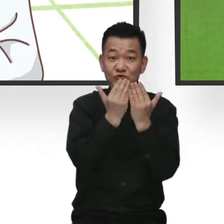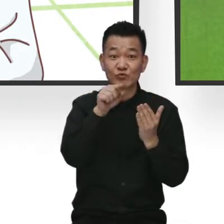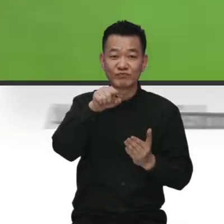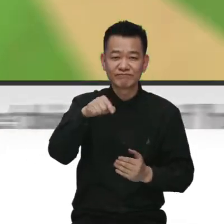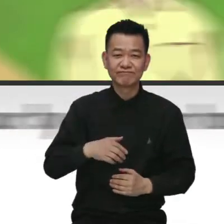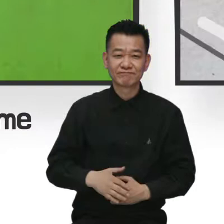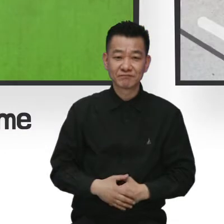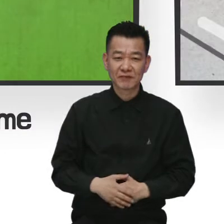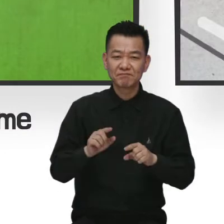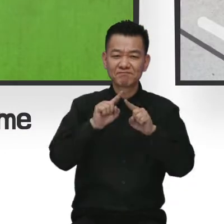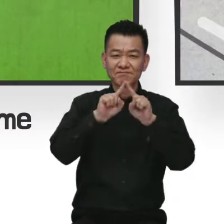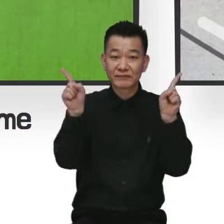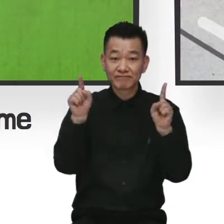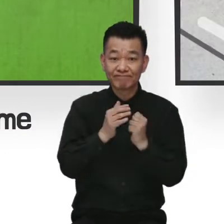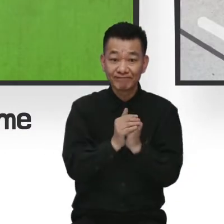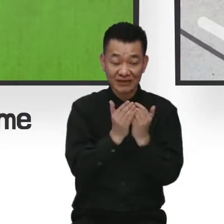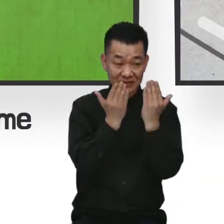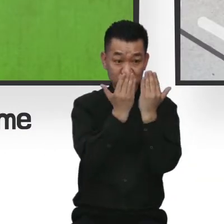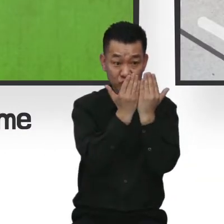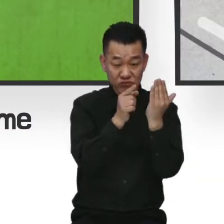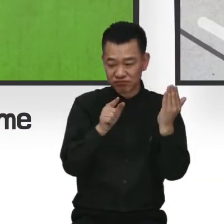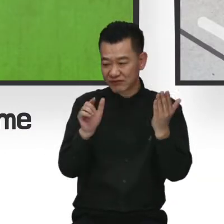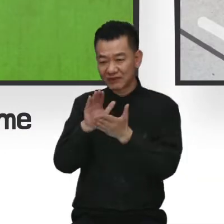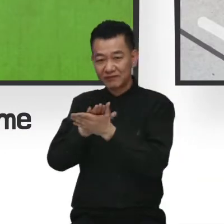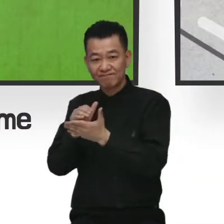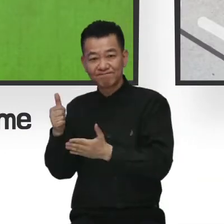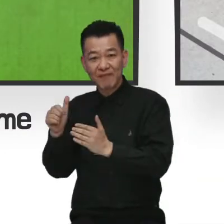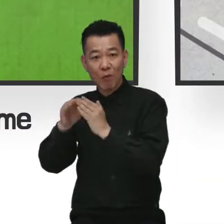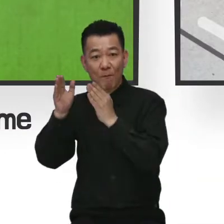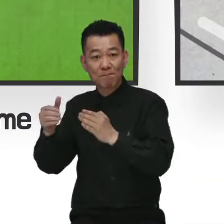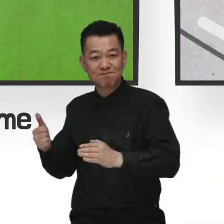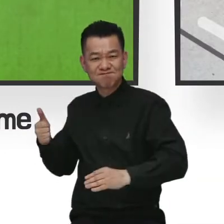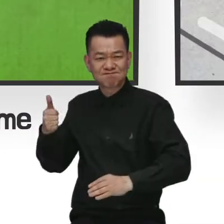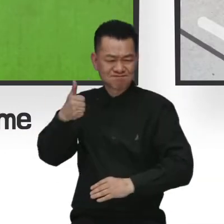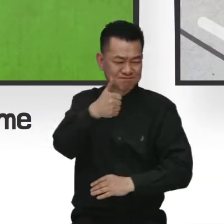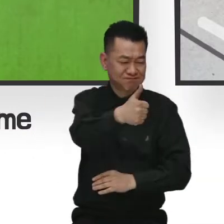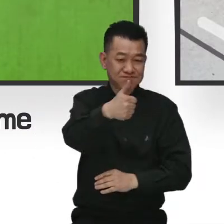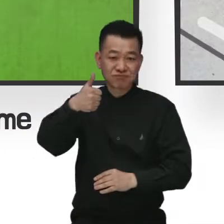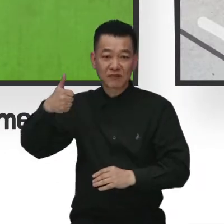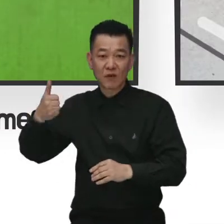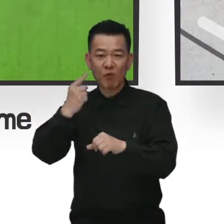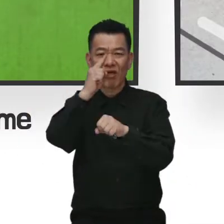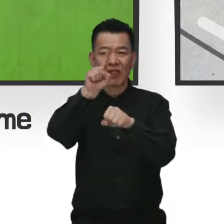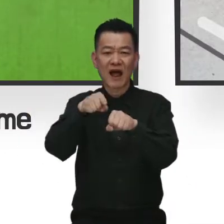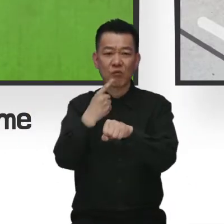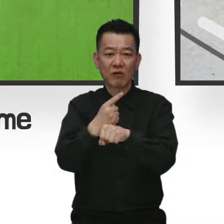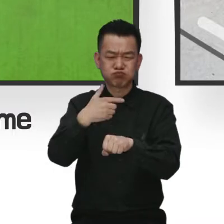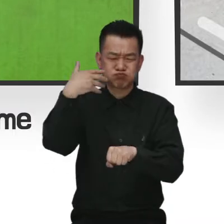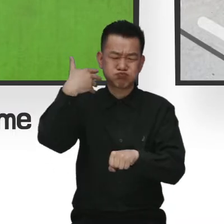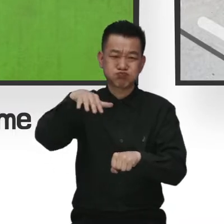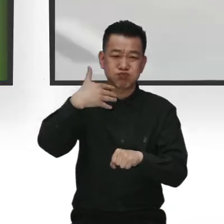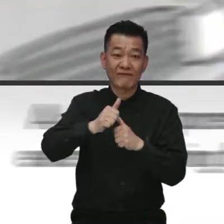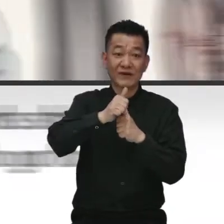etc. But because this school was located at a place where it took at least 1 hour by car from